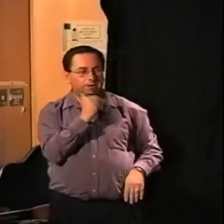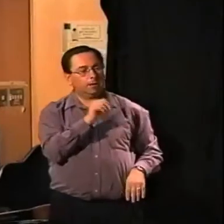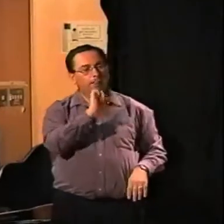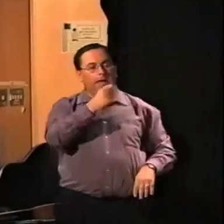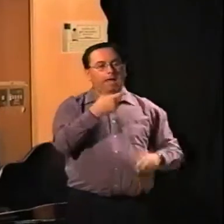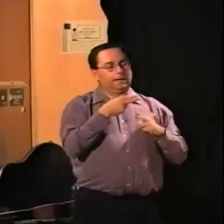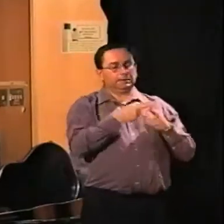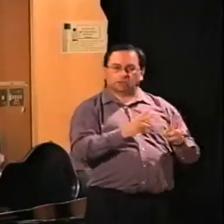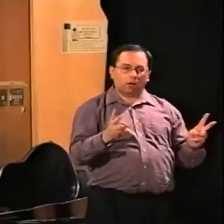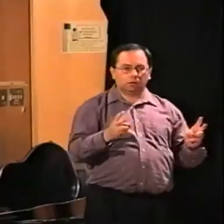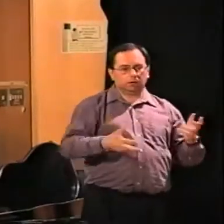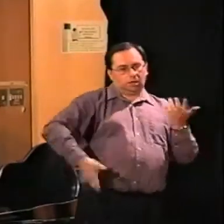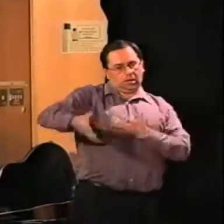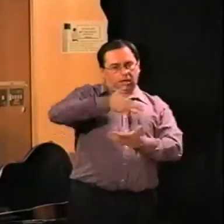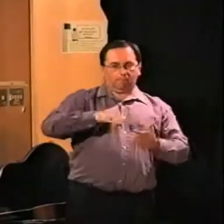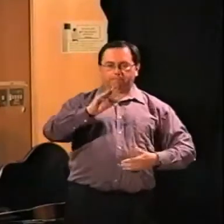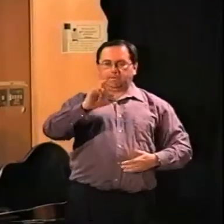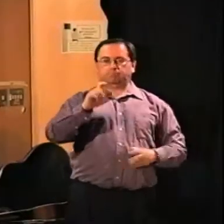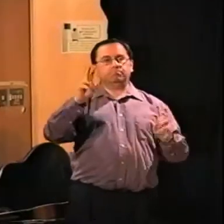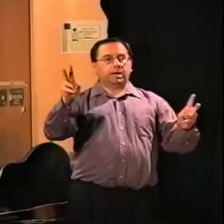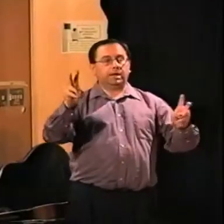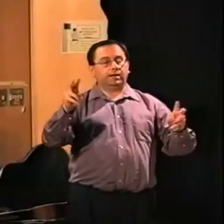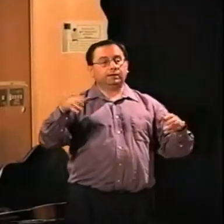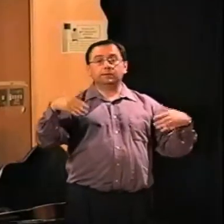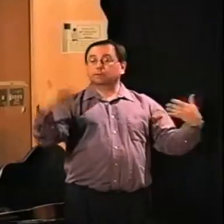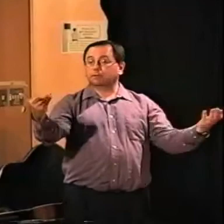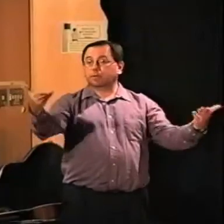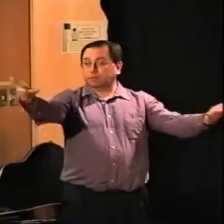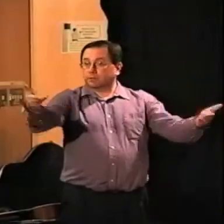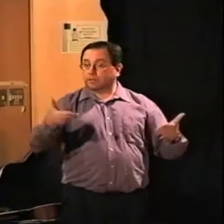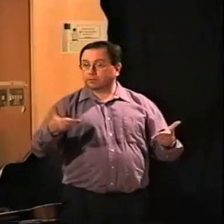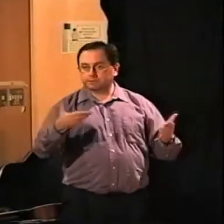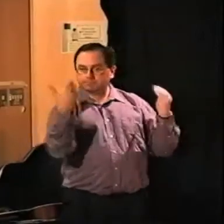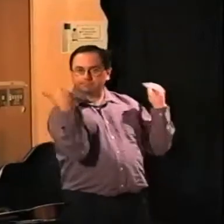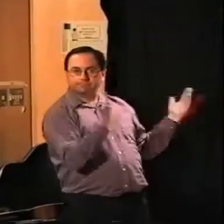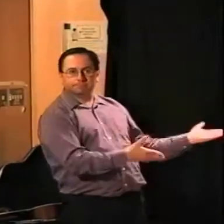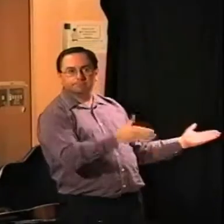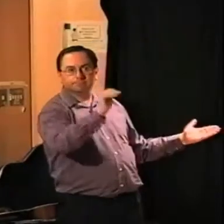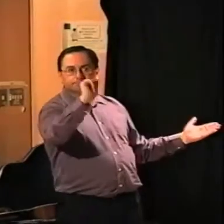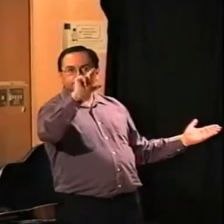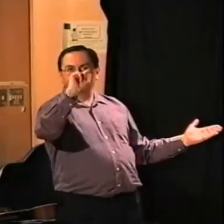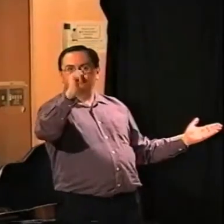whole mixed bag. Distinguished guests, I give you Alex.